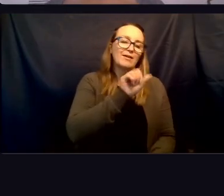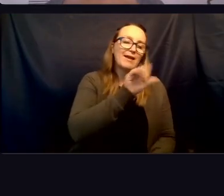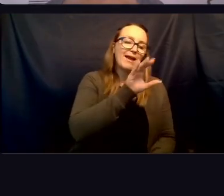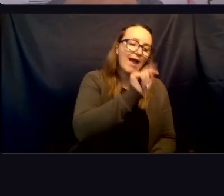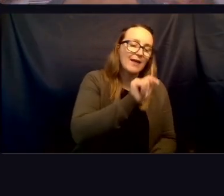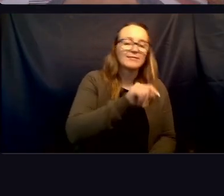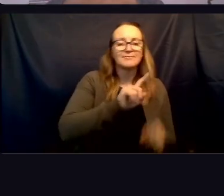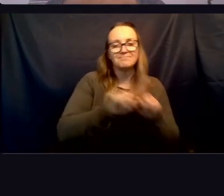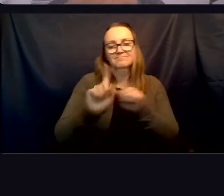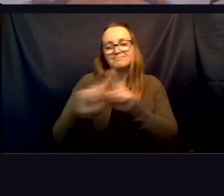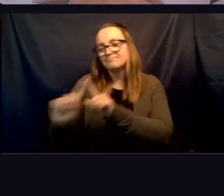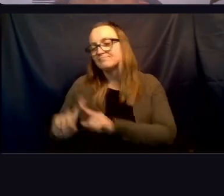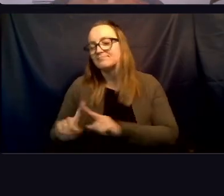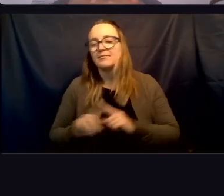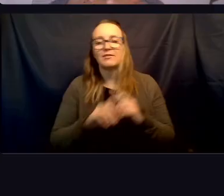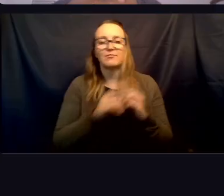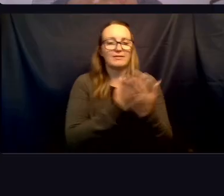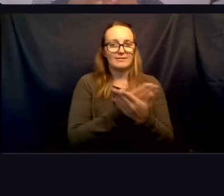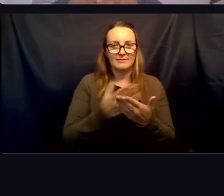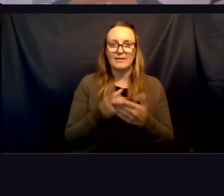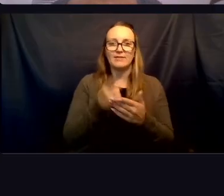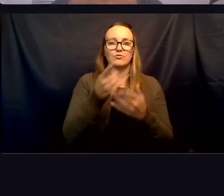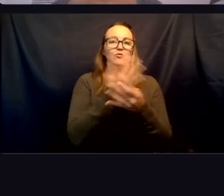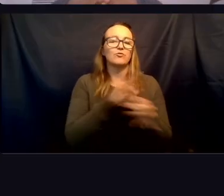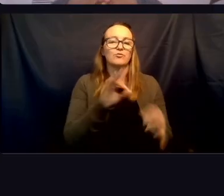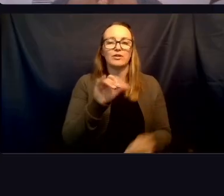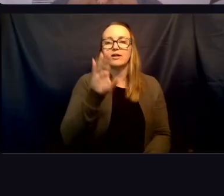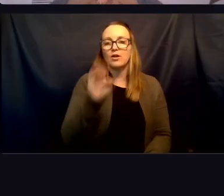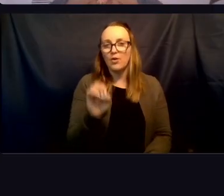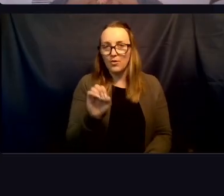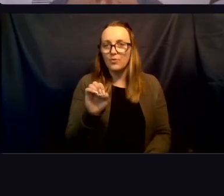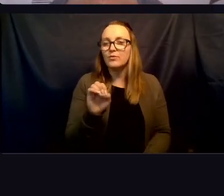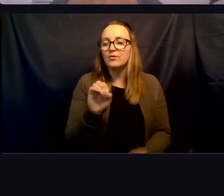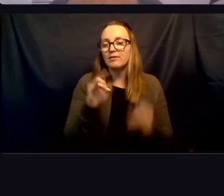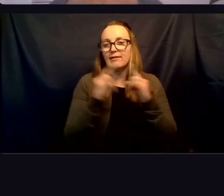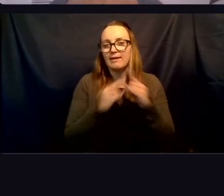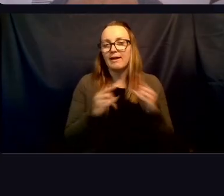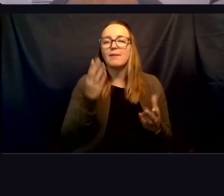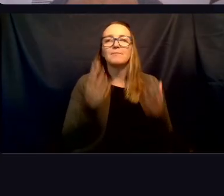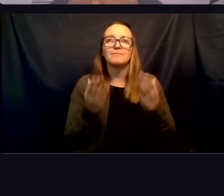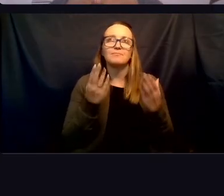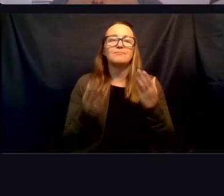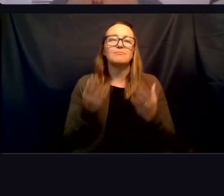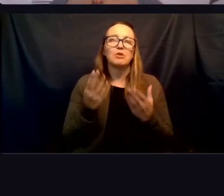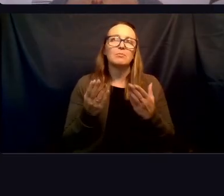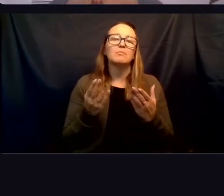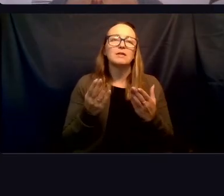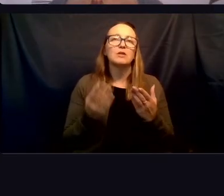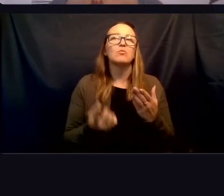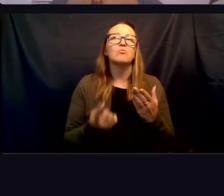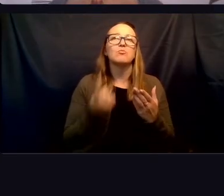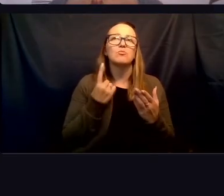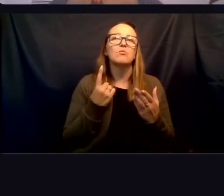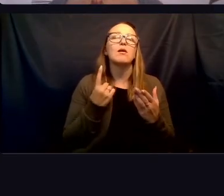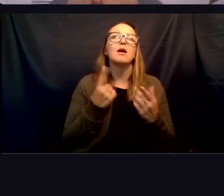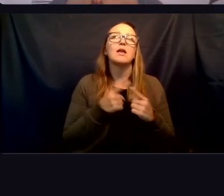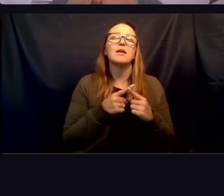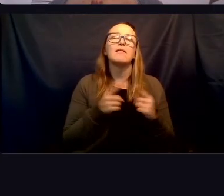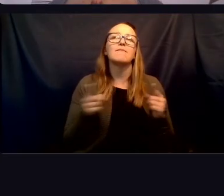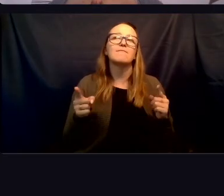different libraries and algorithms. FreeCodeCamp is probably one of the